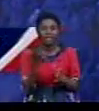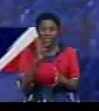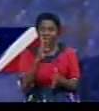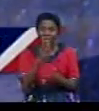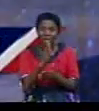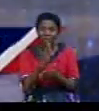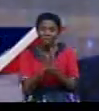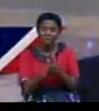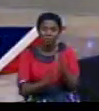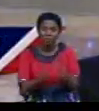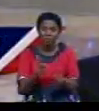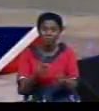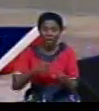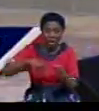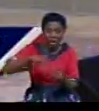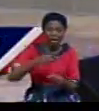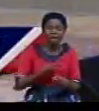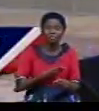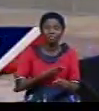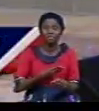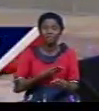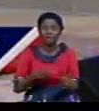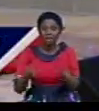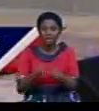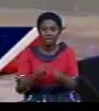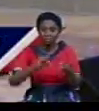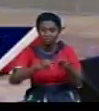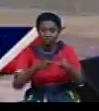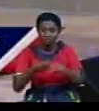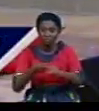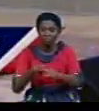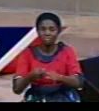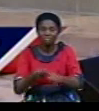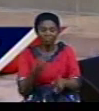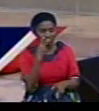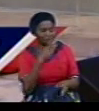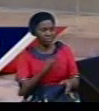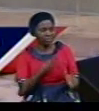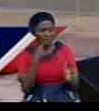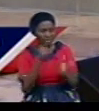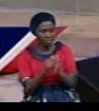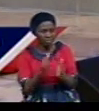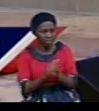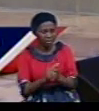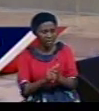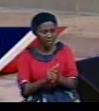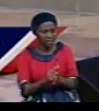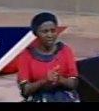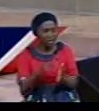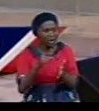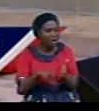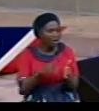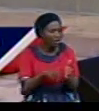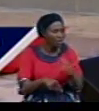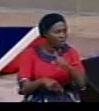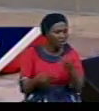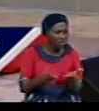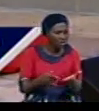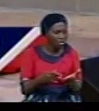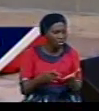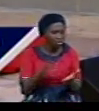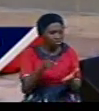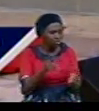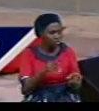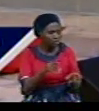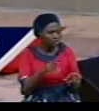us are neighbors they will see us and say what's that you mean you'll not do this again do that again we